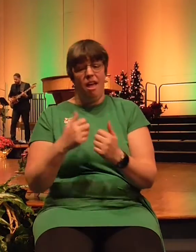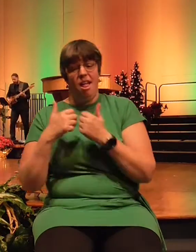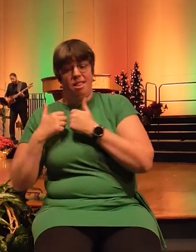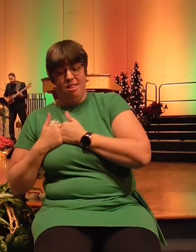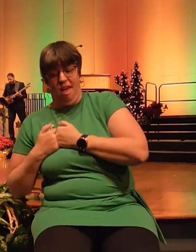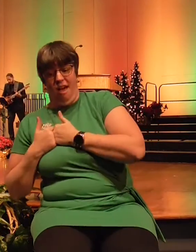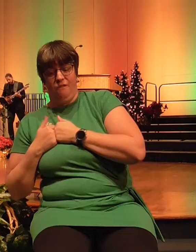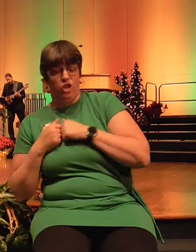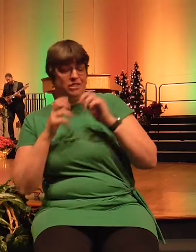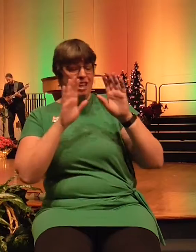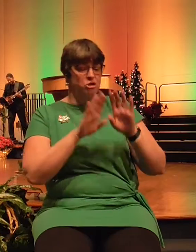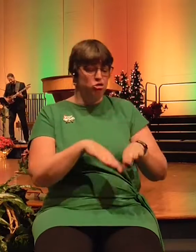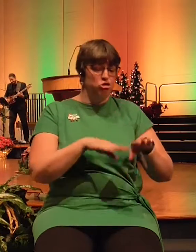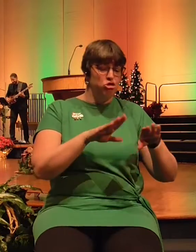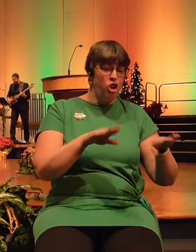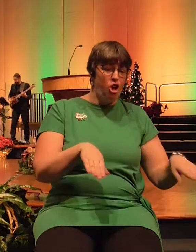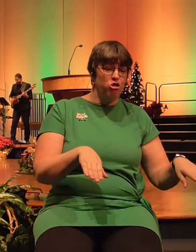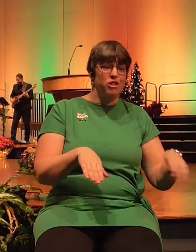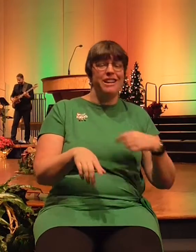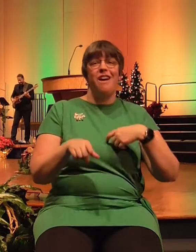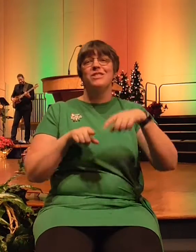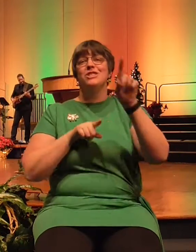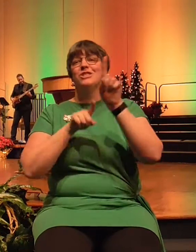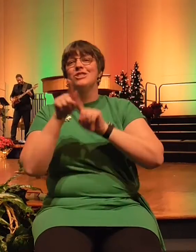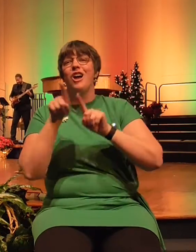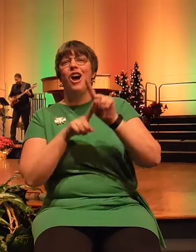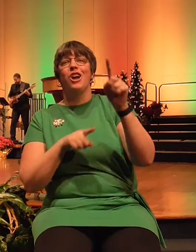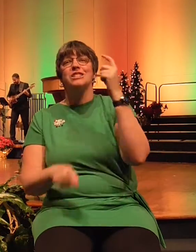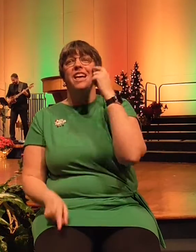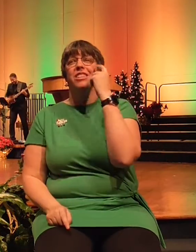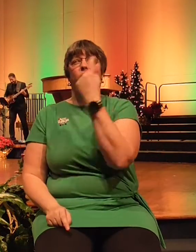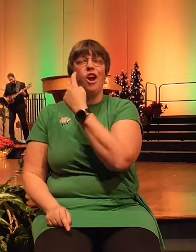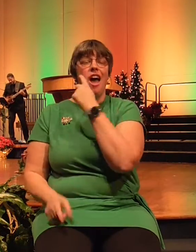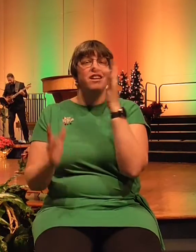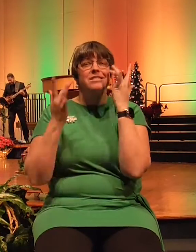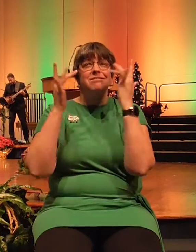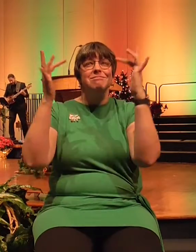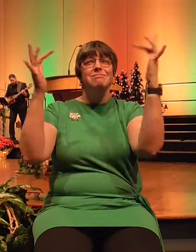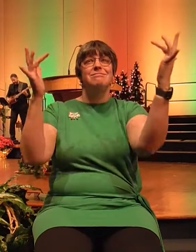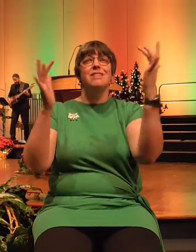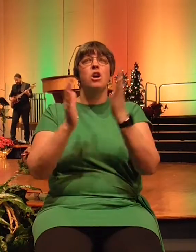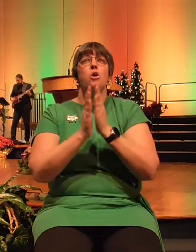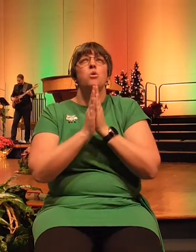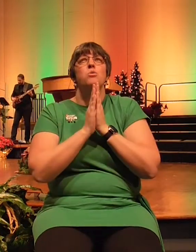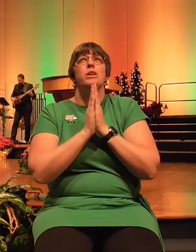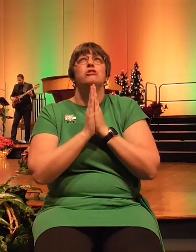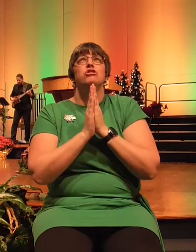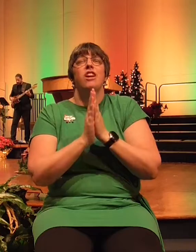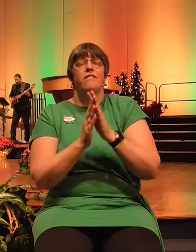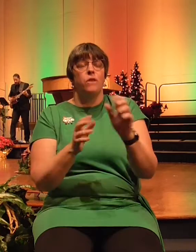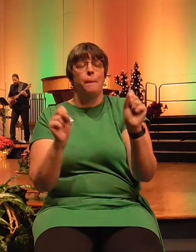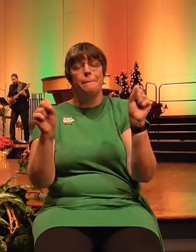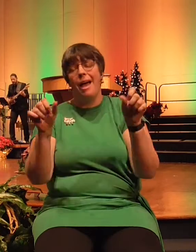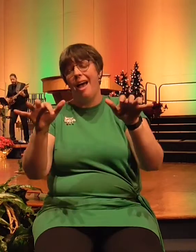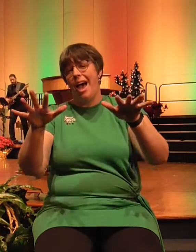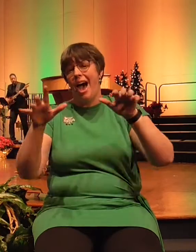Lovers and children with stars in their eyes wish for magic and sleigh bells